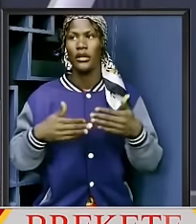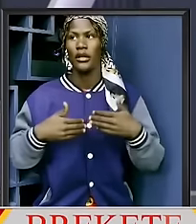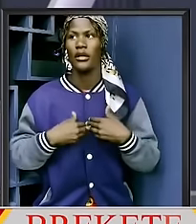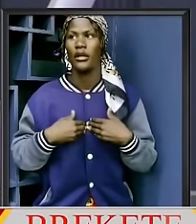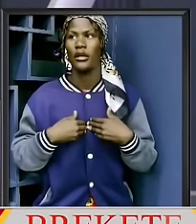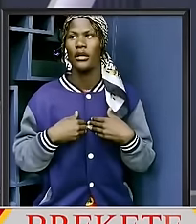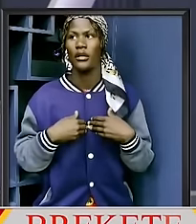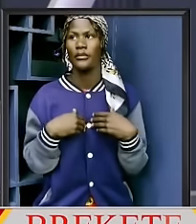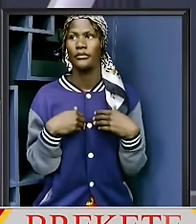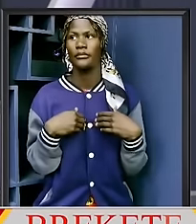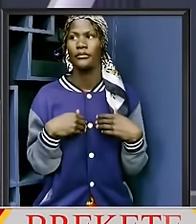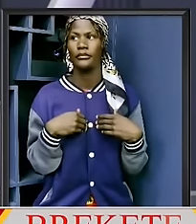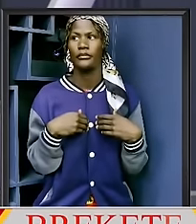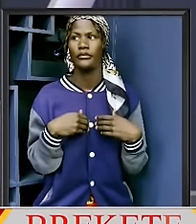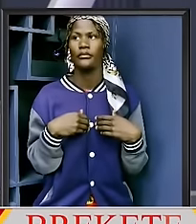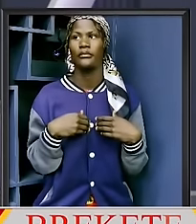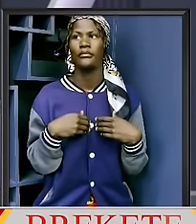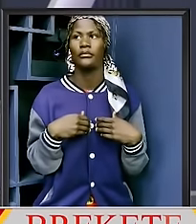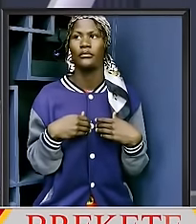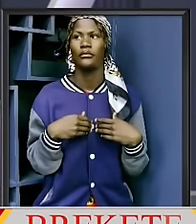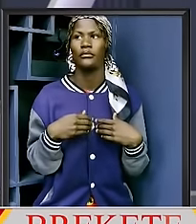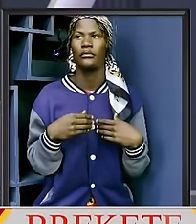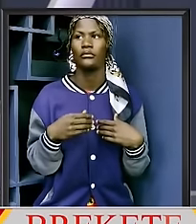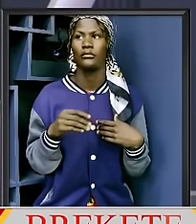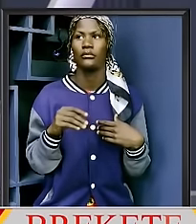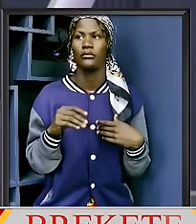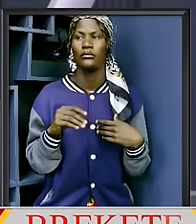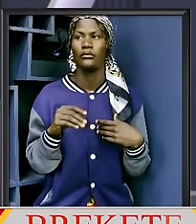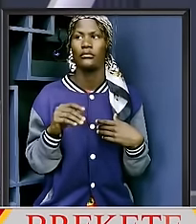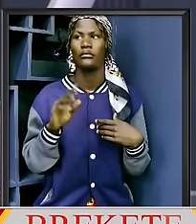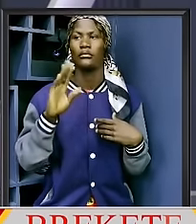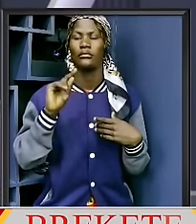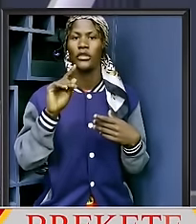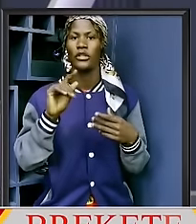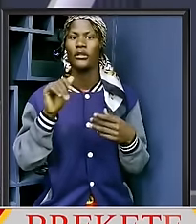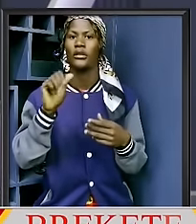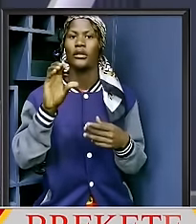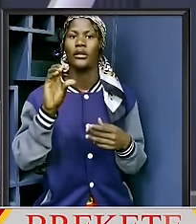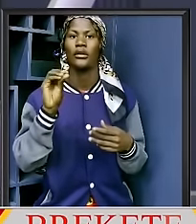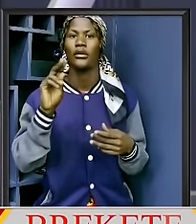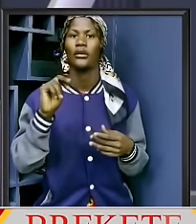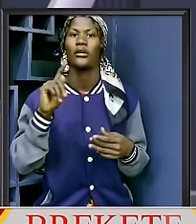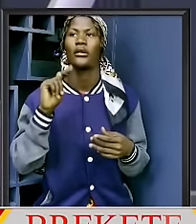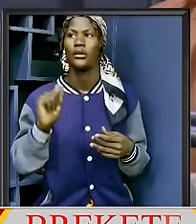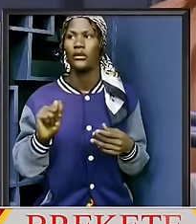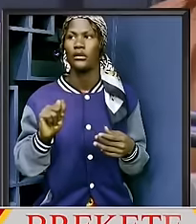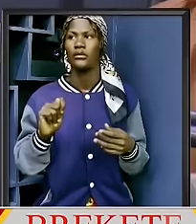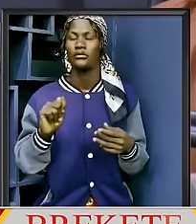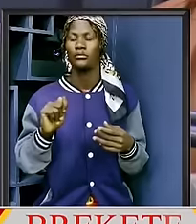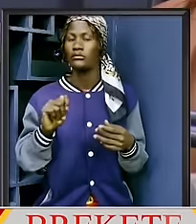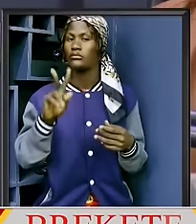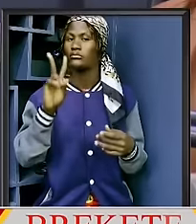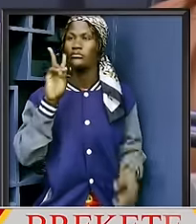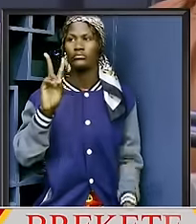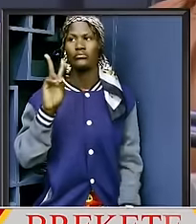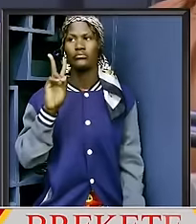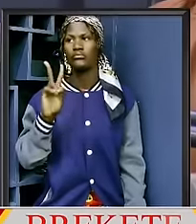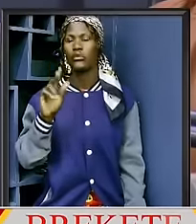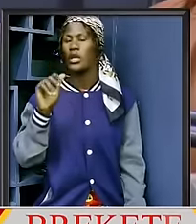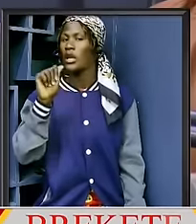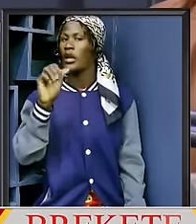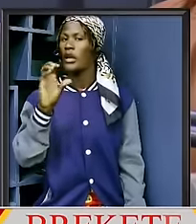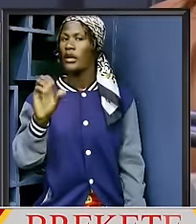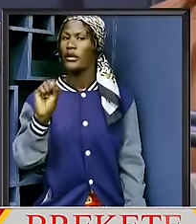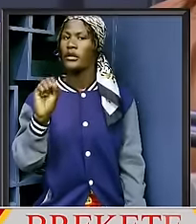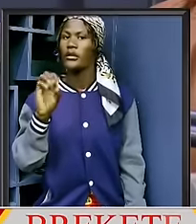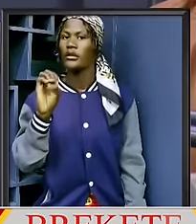account number. Yes, sir. So you get 13 account number. I did not. How many account numbers you I only used two. That is Access